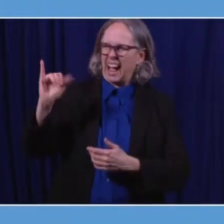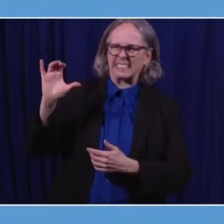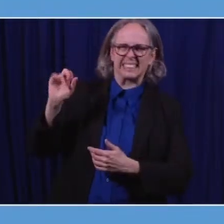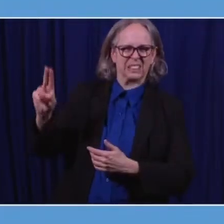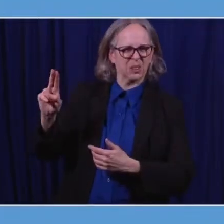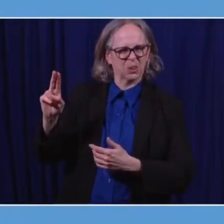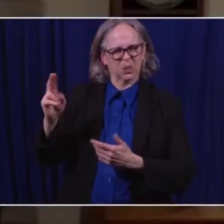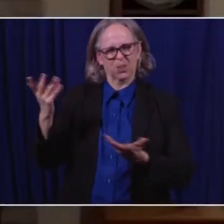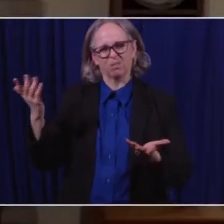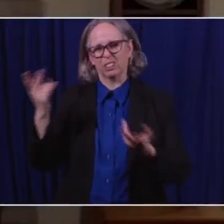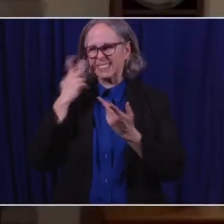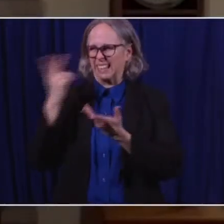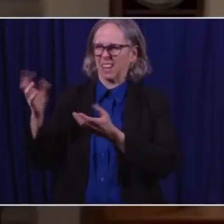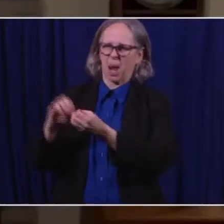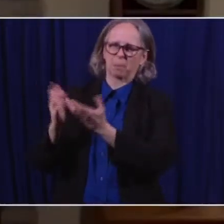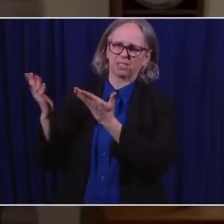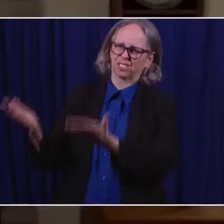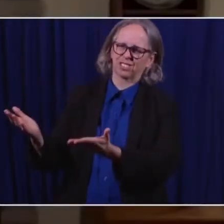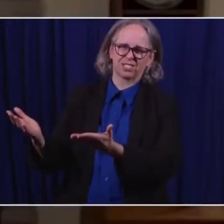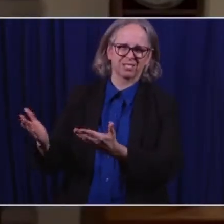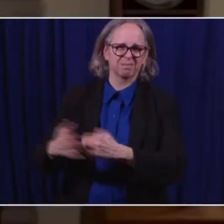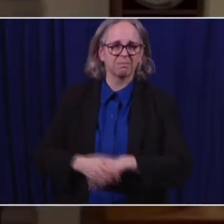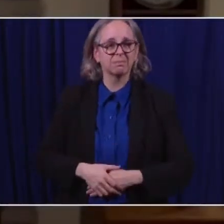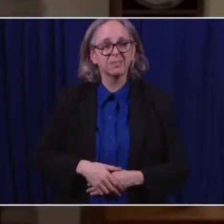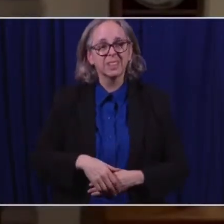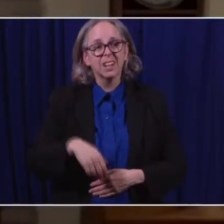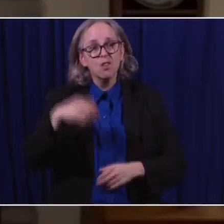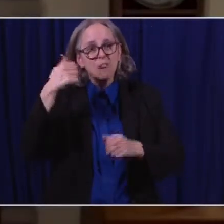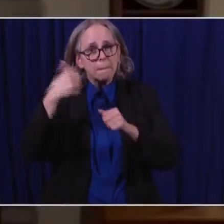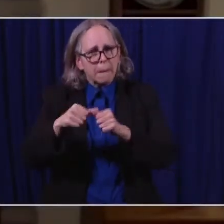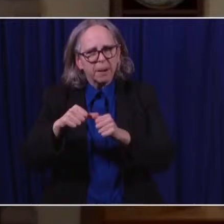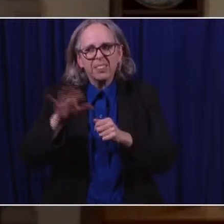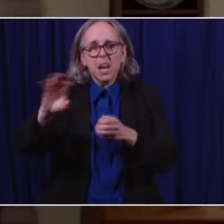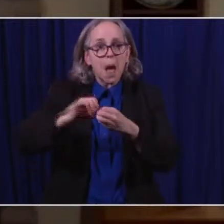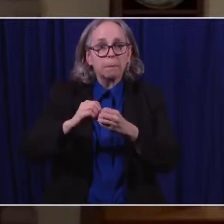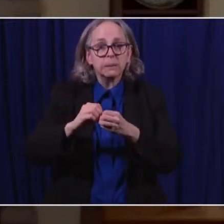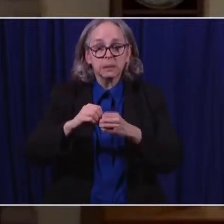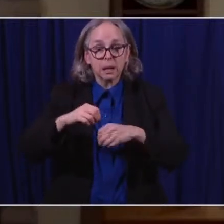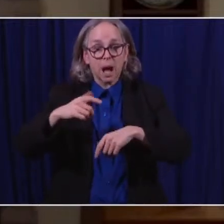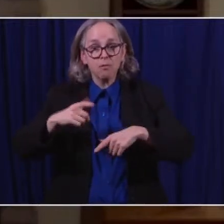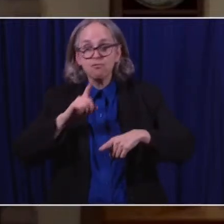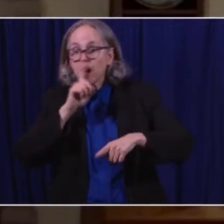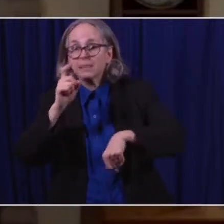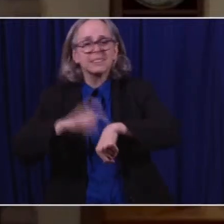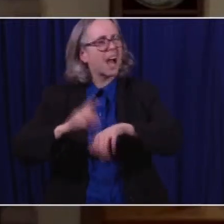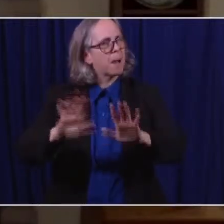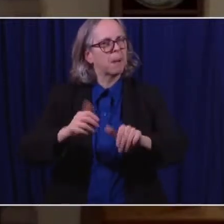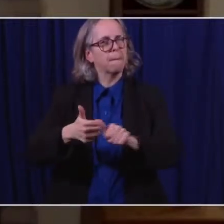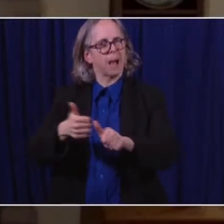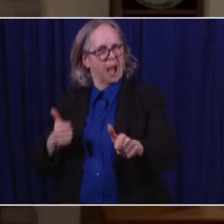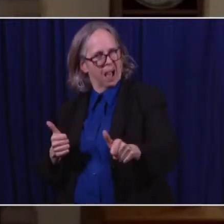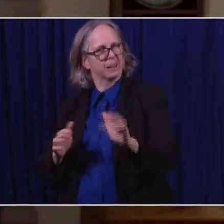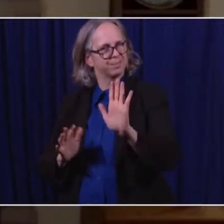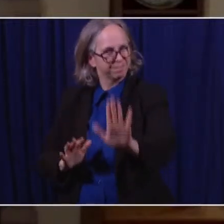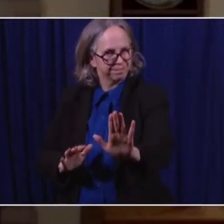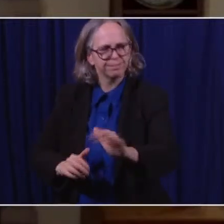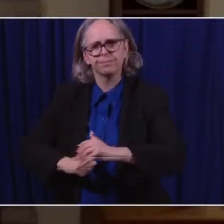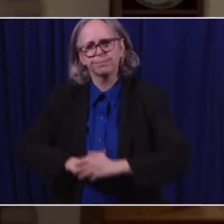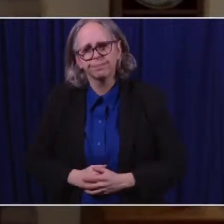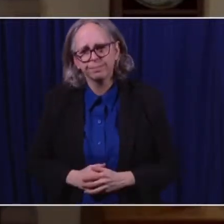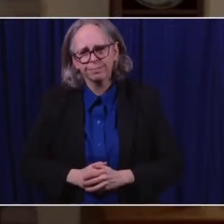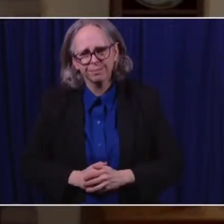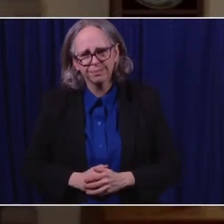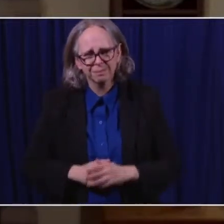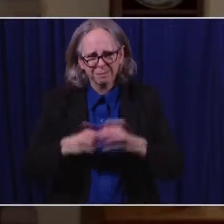all of those are lagging indicators and they are higher than what it's been. But on cases, at least, this number